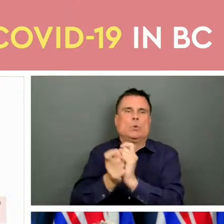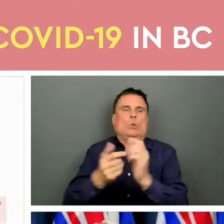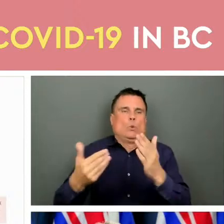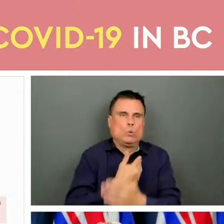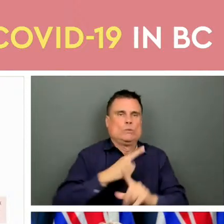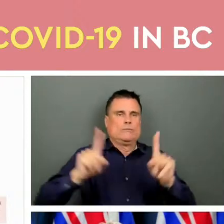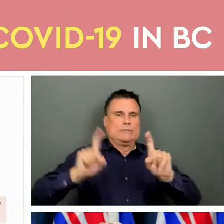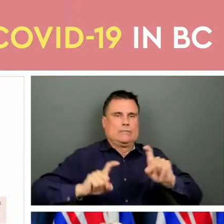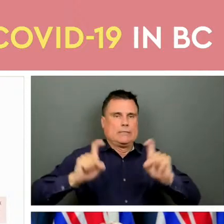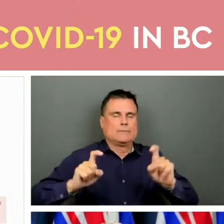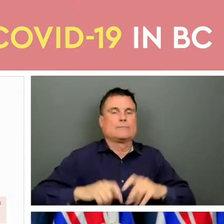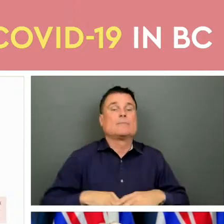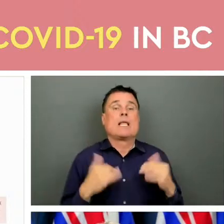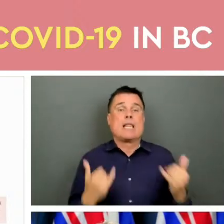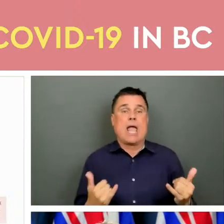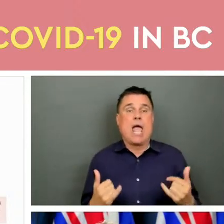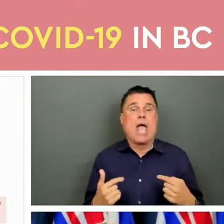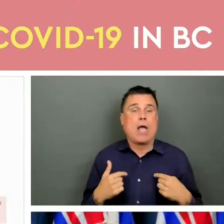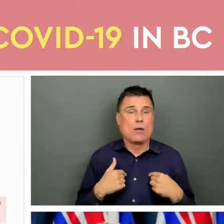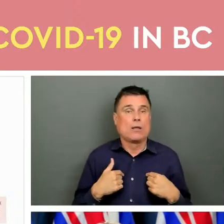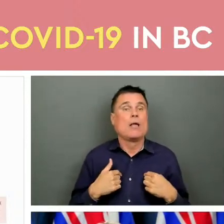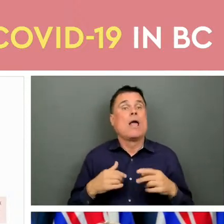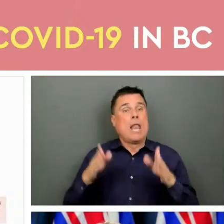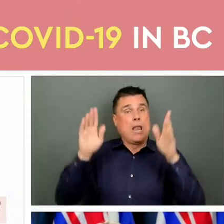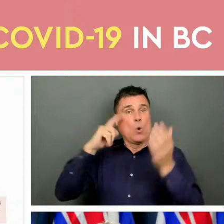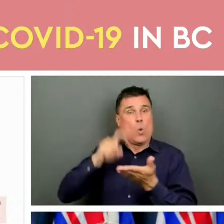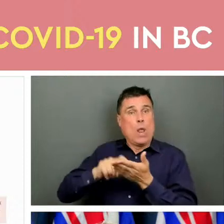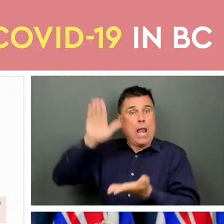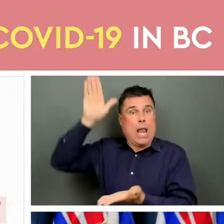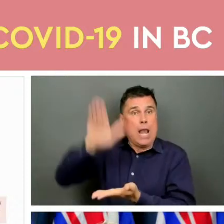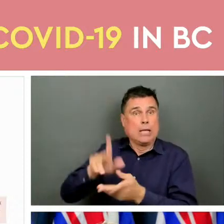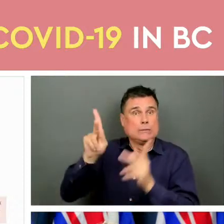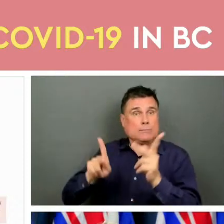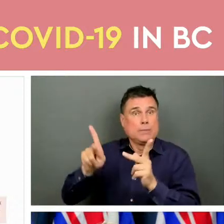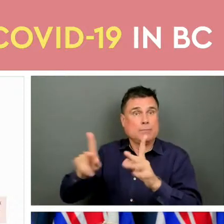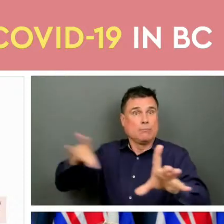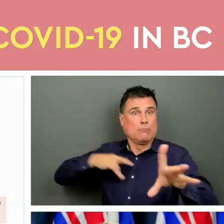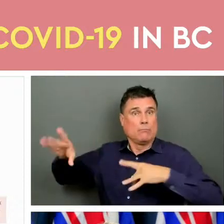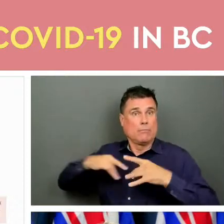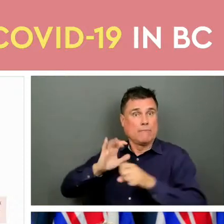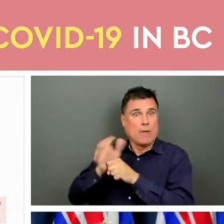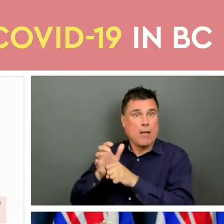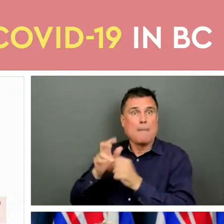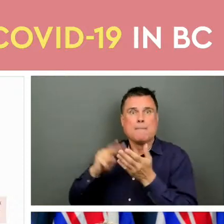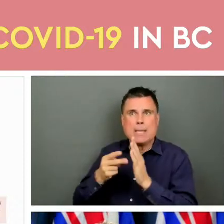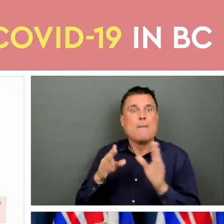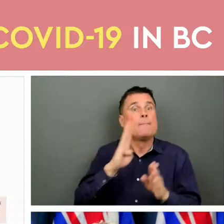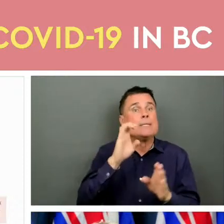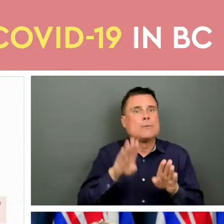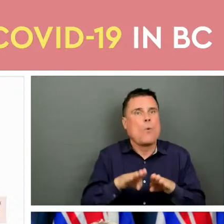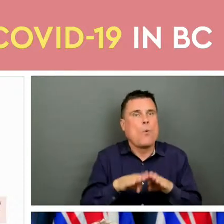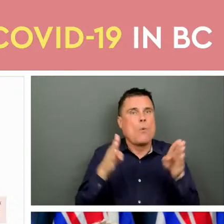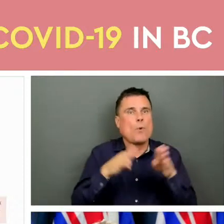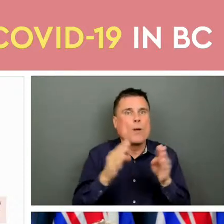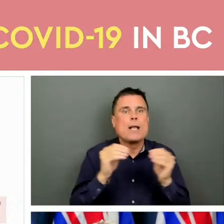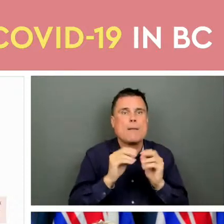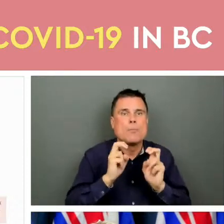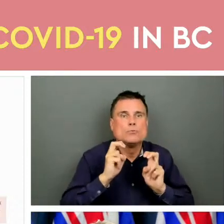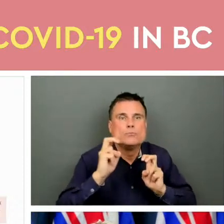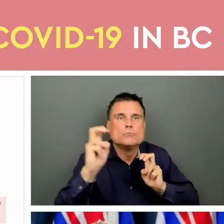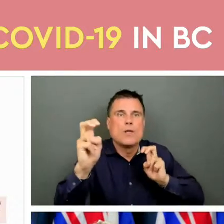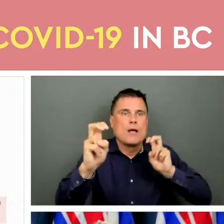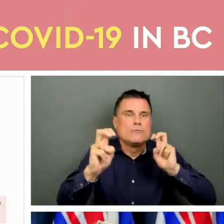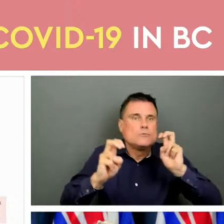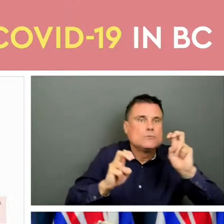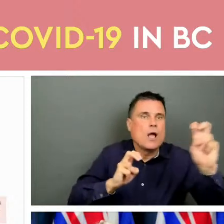case numbers, and as we start to open up more and people are traveling more, it is more and more important that we know exactly which